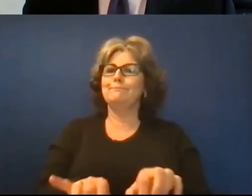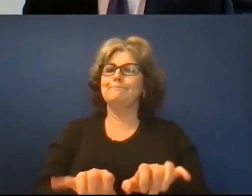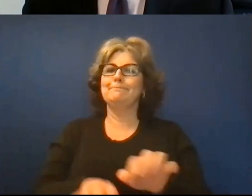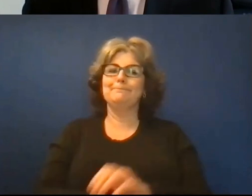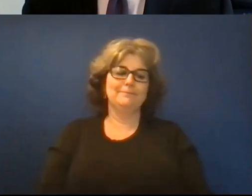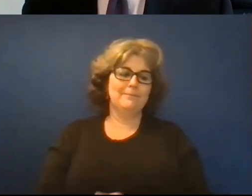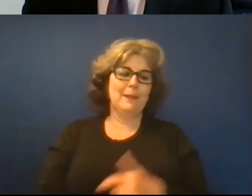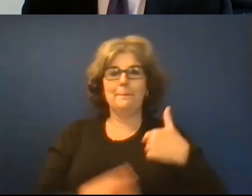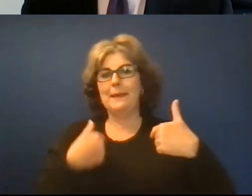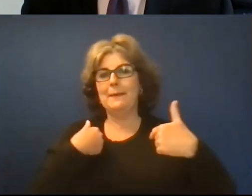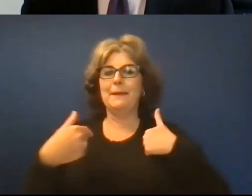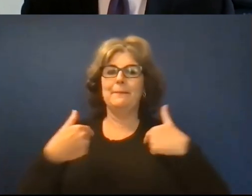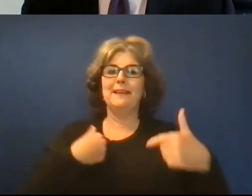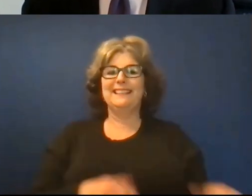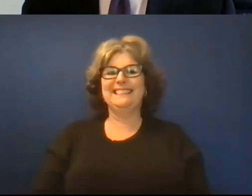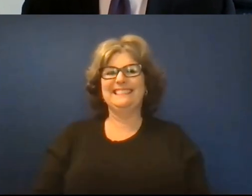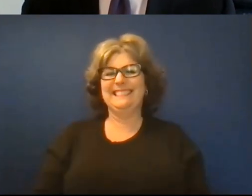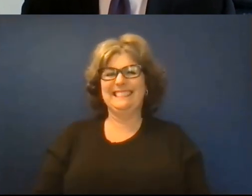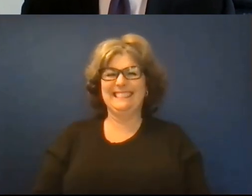Me, new.